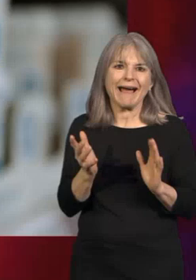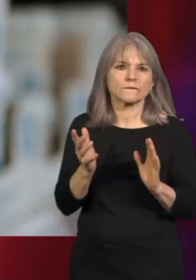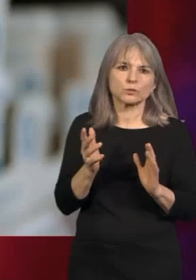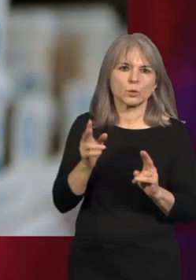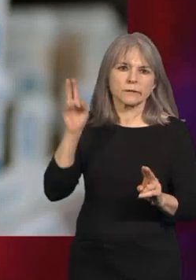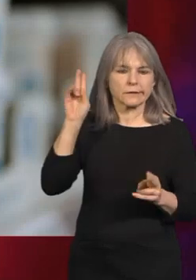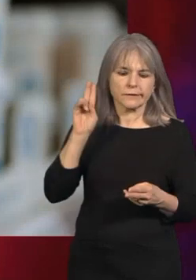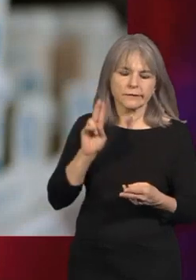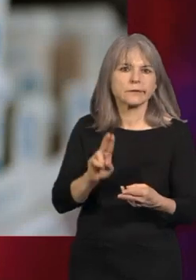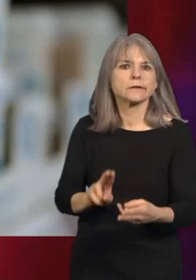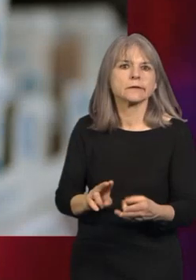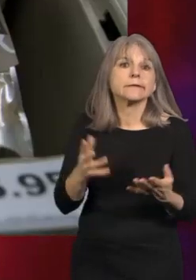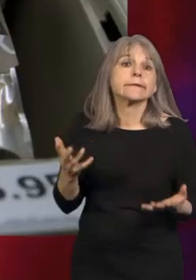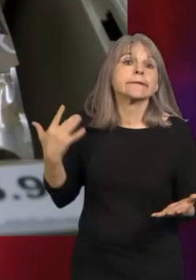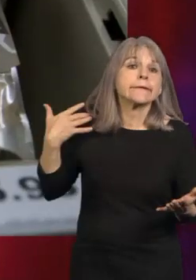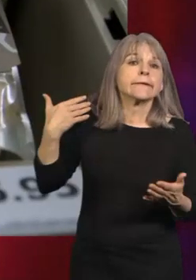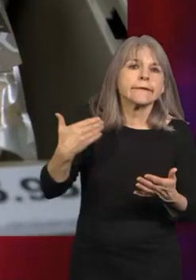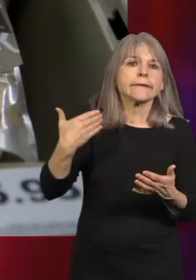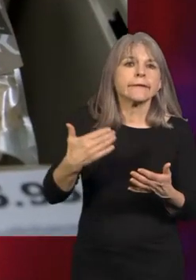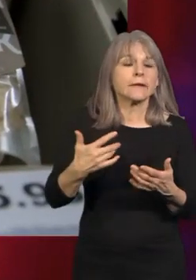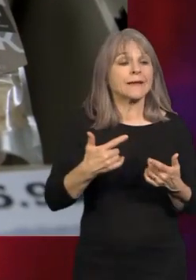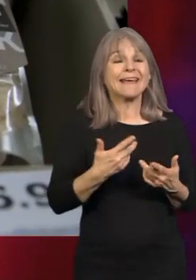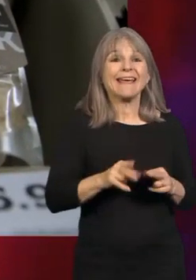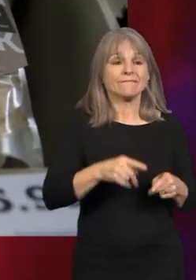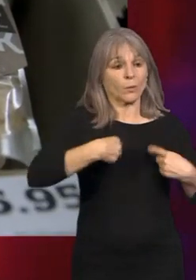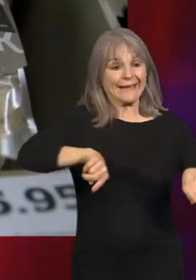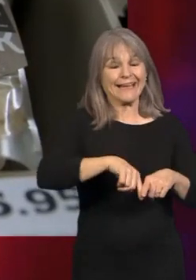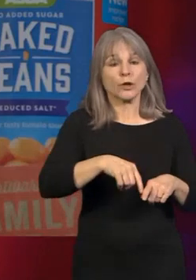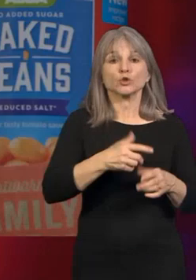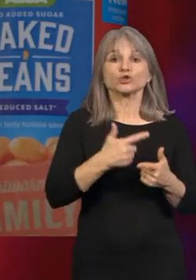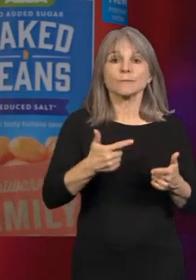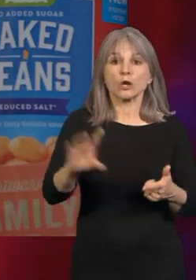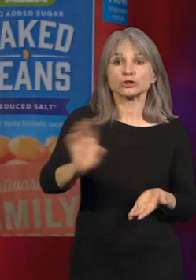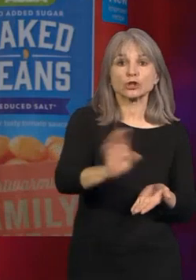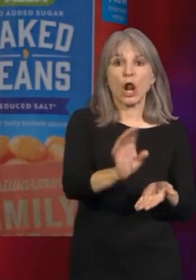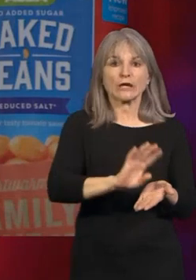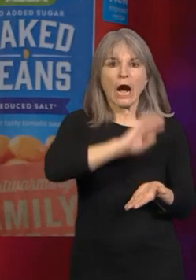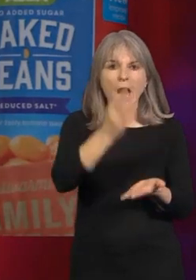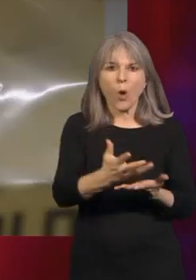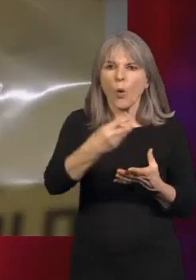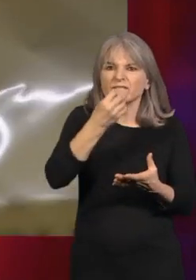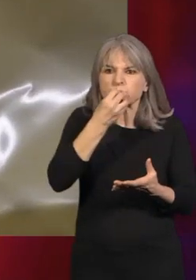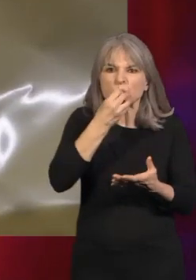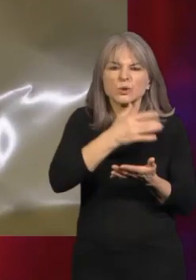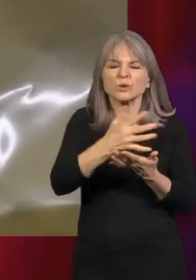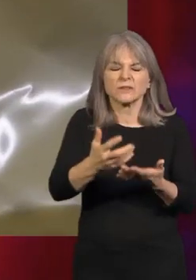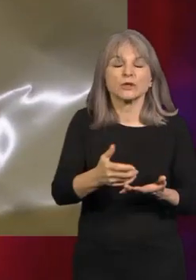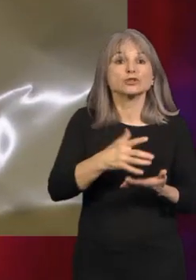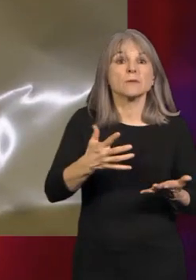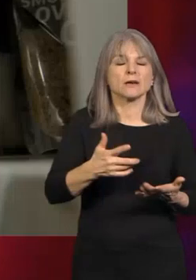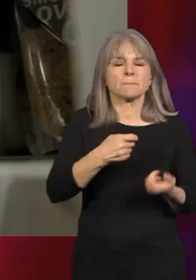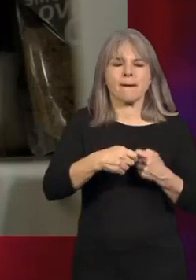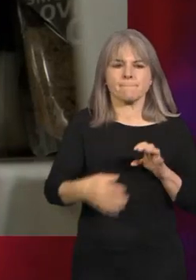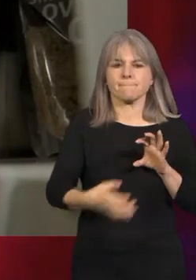or sodium chloride. Eating too much has been linked to a myriad of serious health conditions, such as heart disease